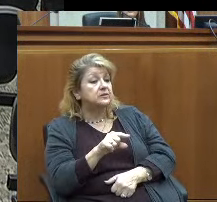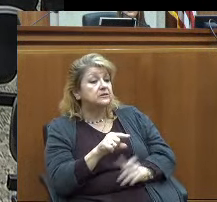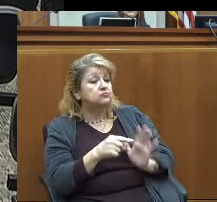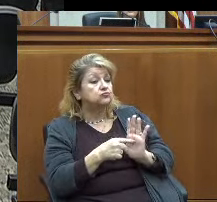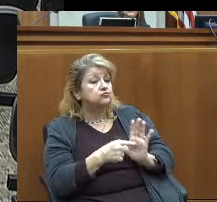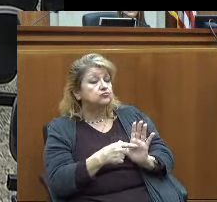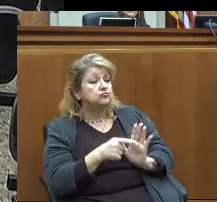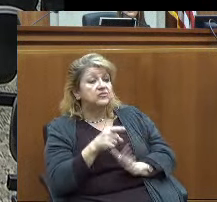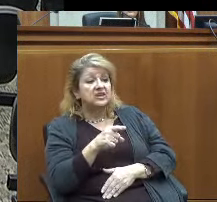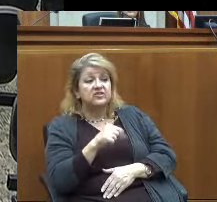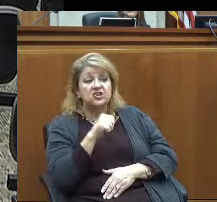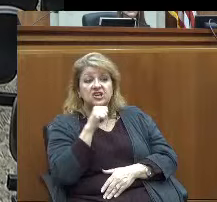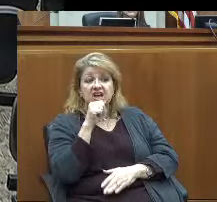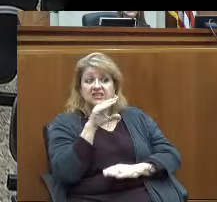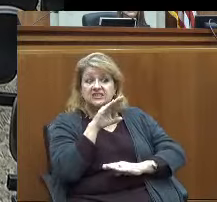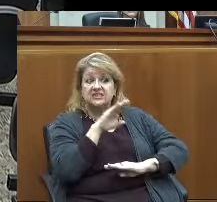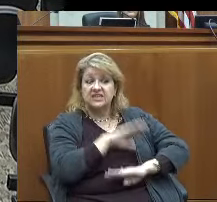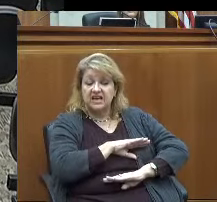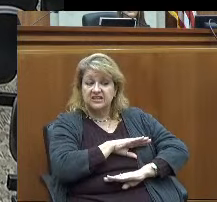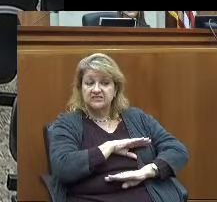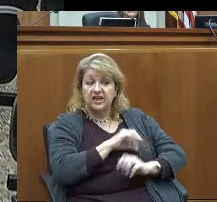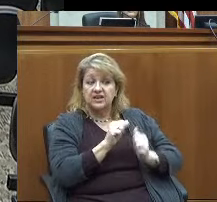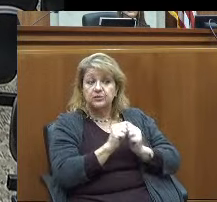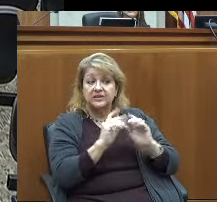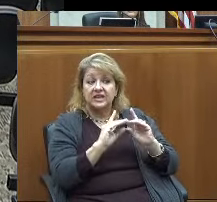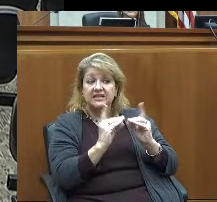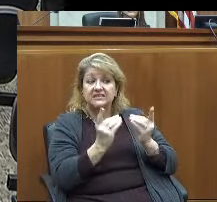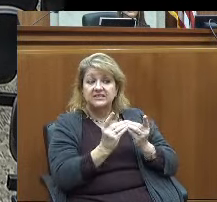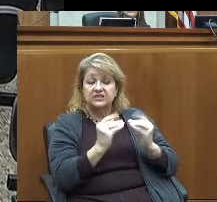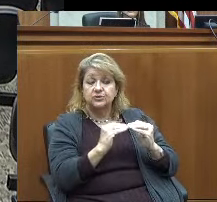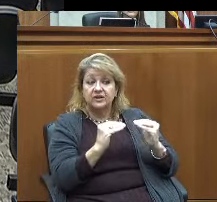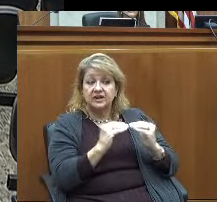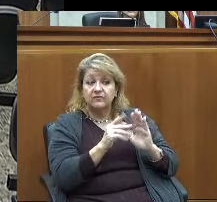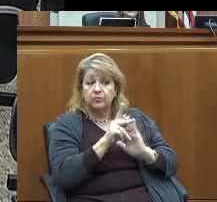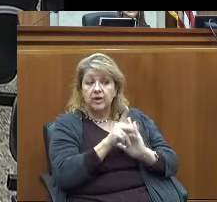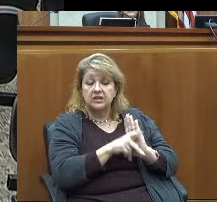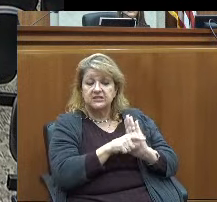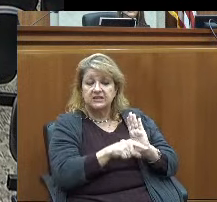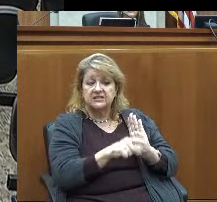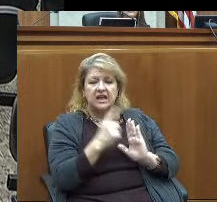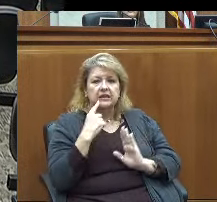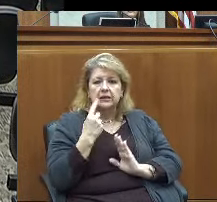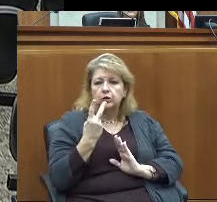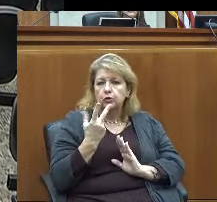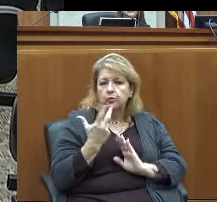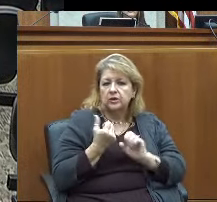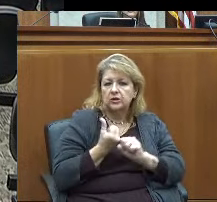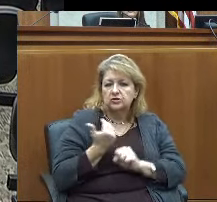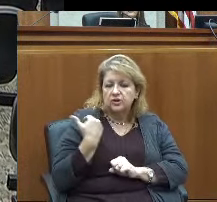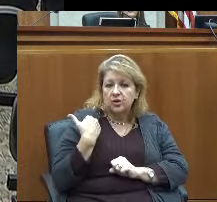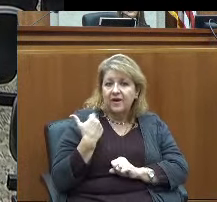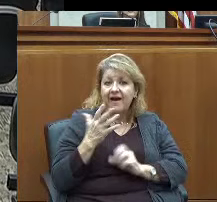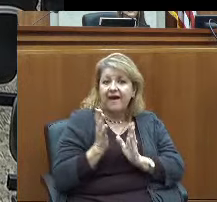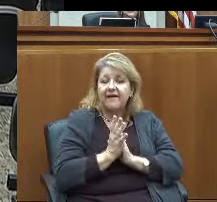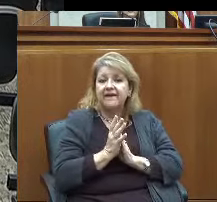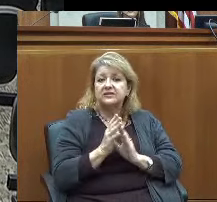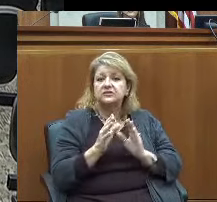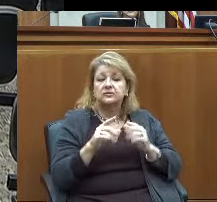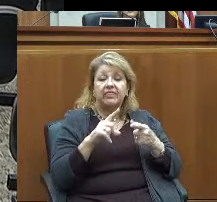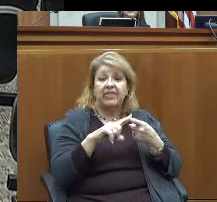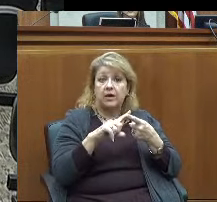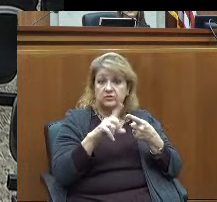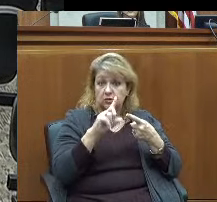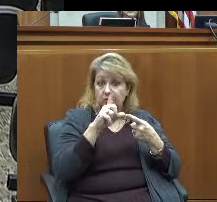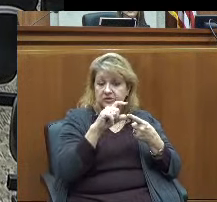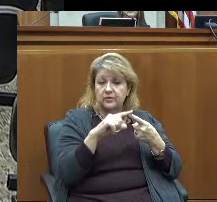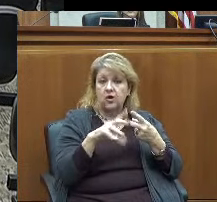illustrates whether or not they're dissatisfied with district level policies. And I think it was a couple of years ago I asked that we also add a